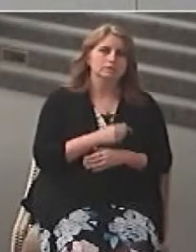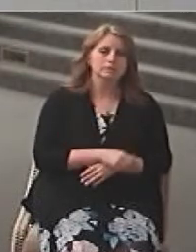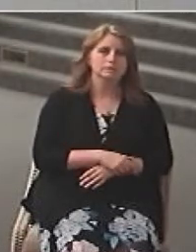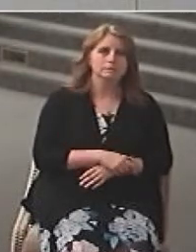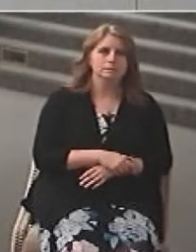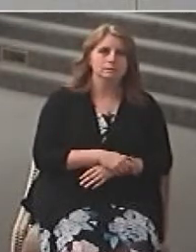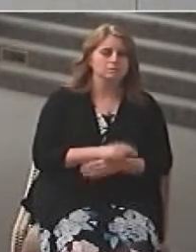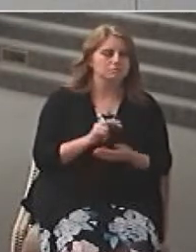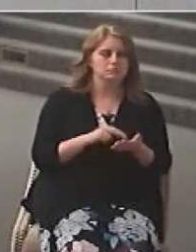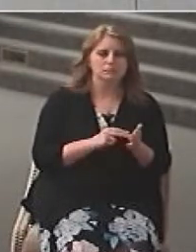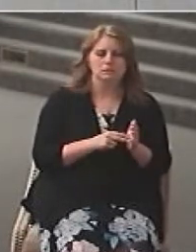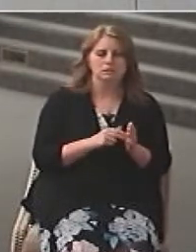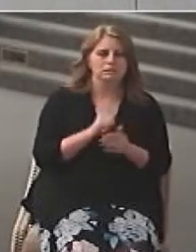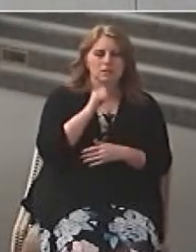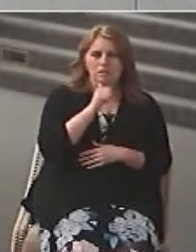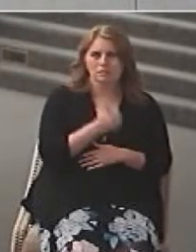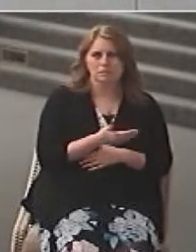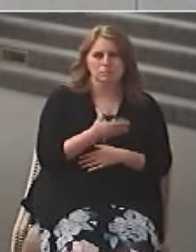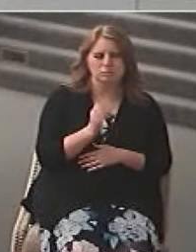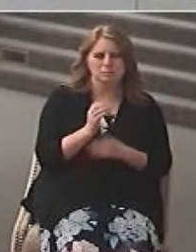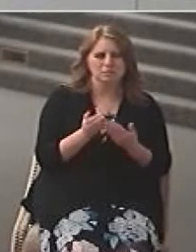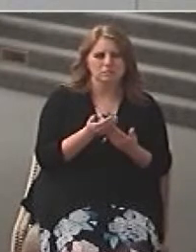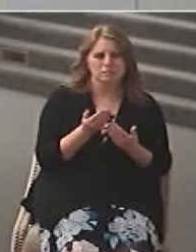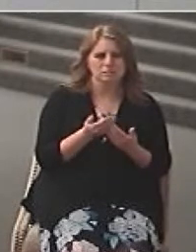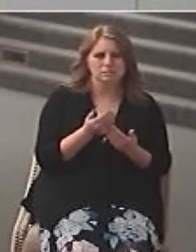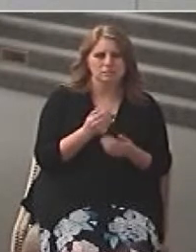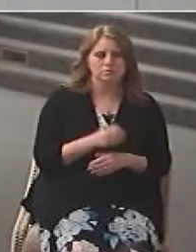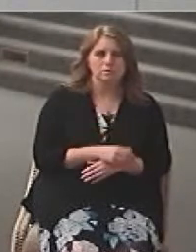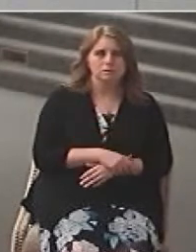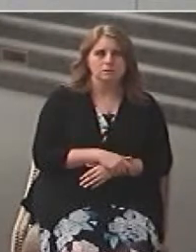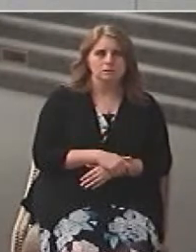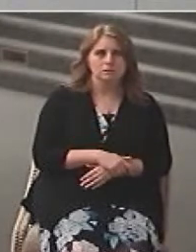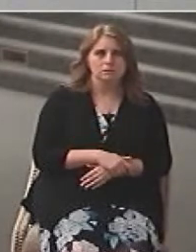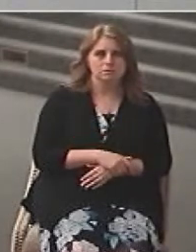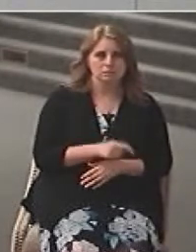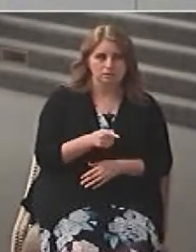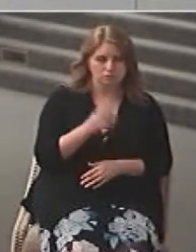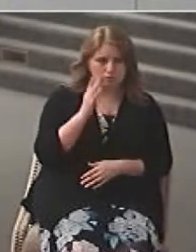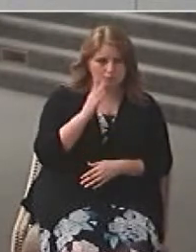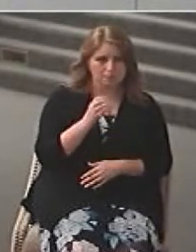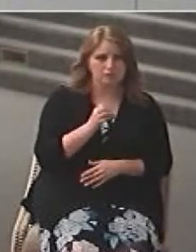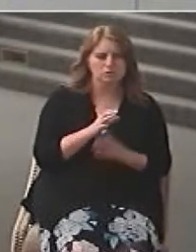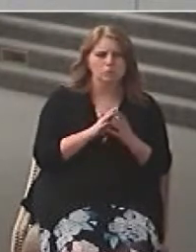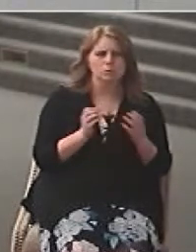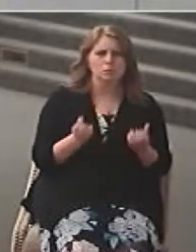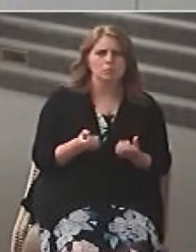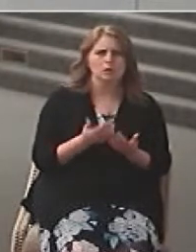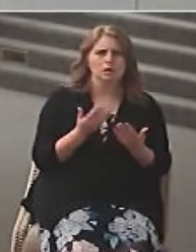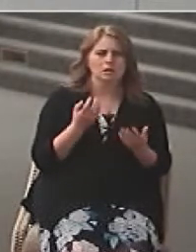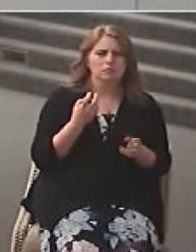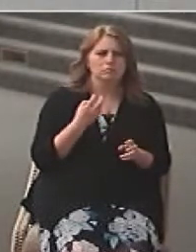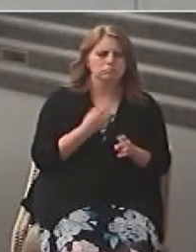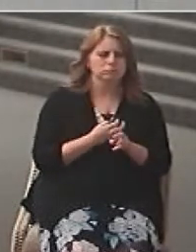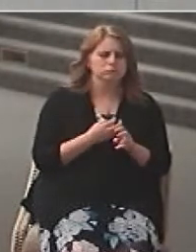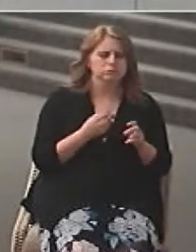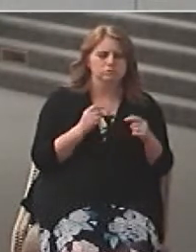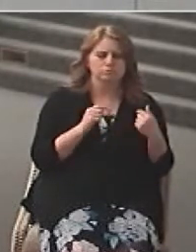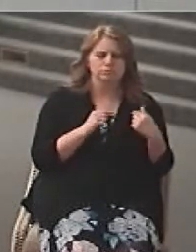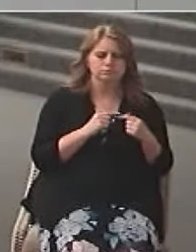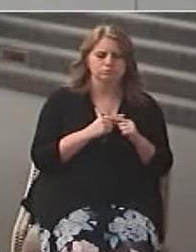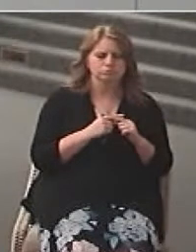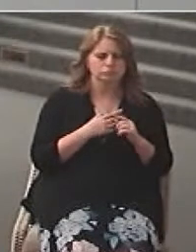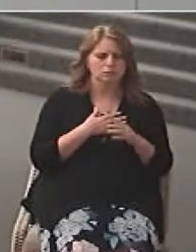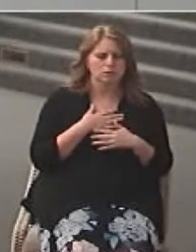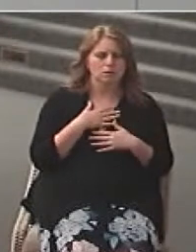That doesn't mean things are going to be easy. There's going to be so many heartaches and hardships that we're going to have to come